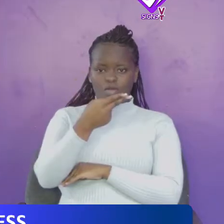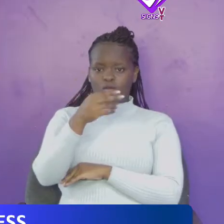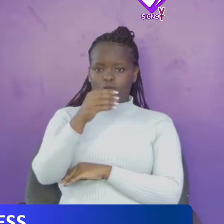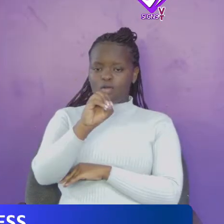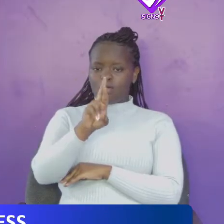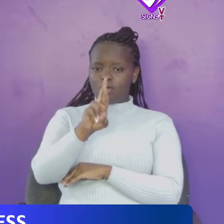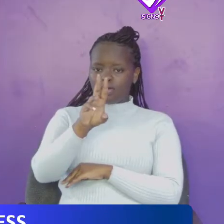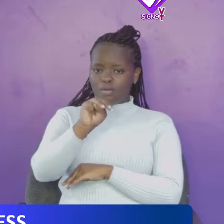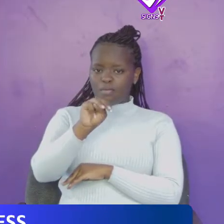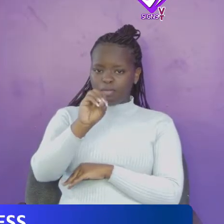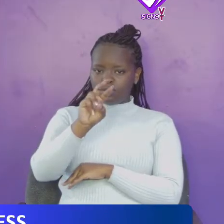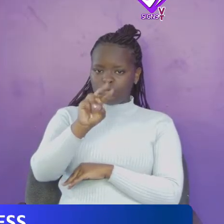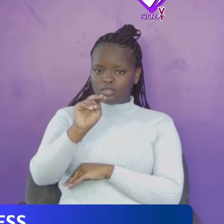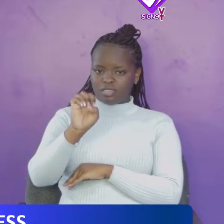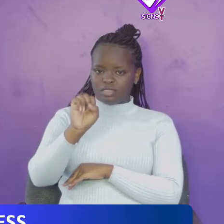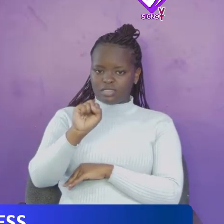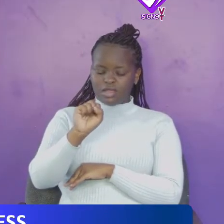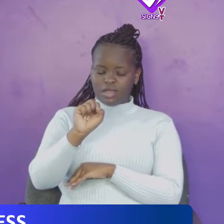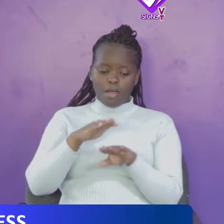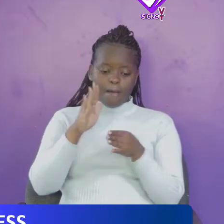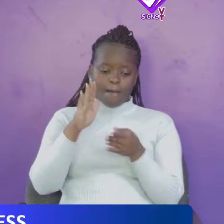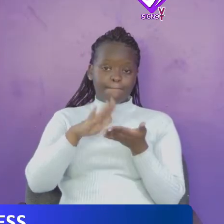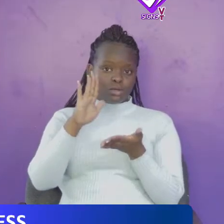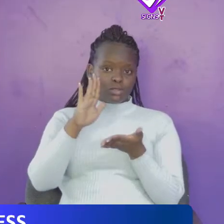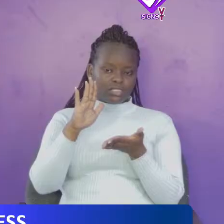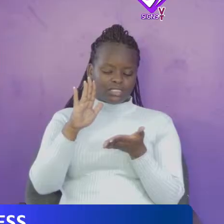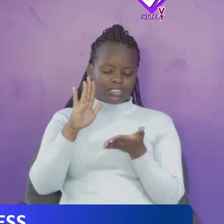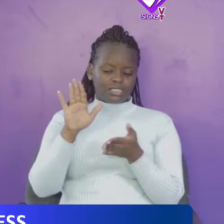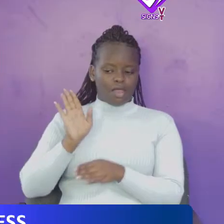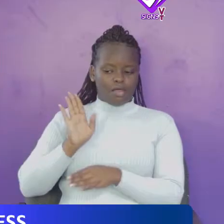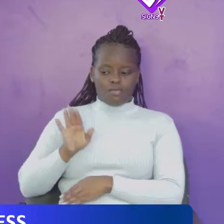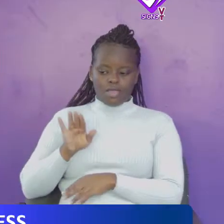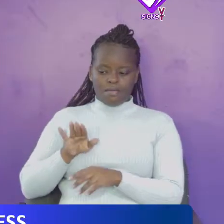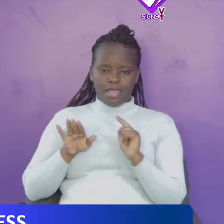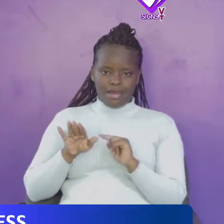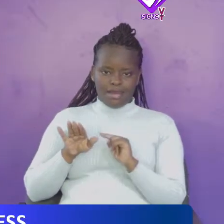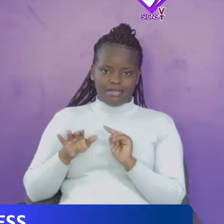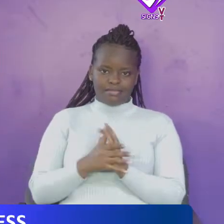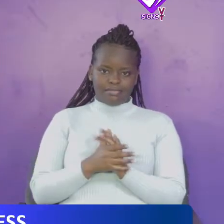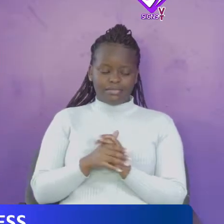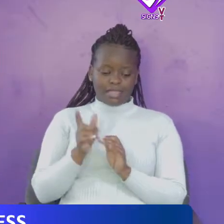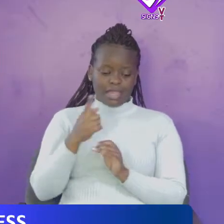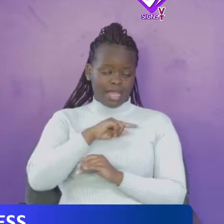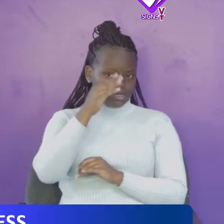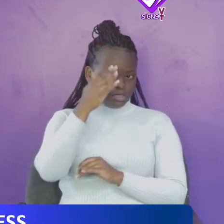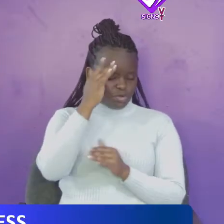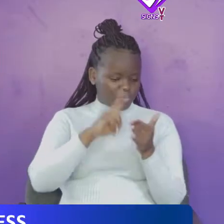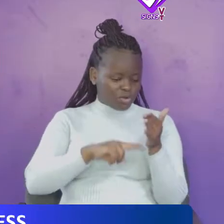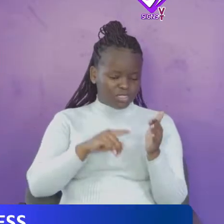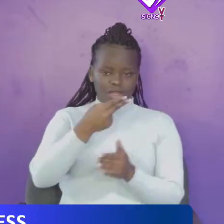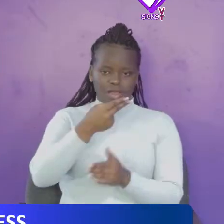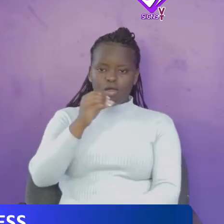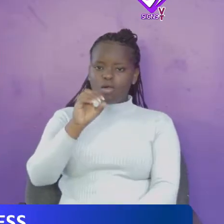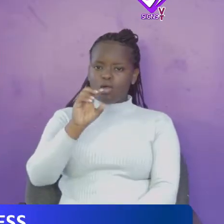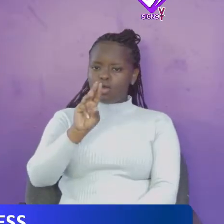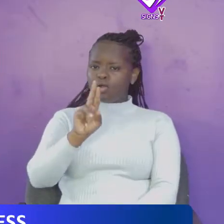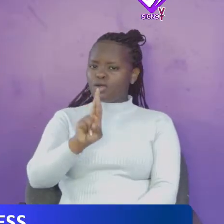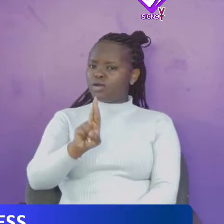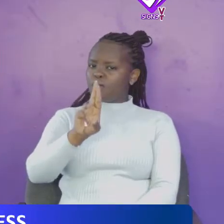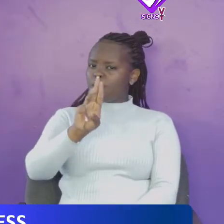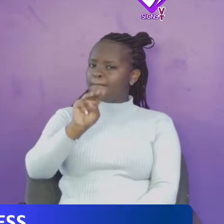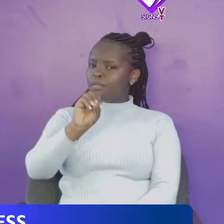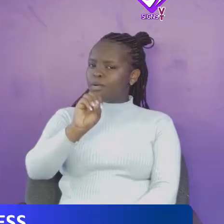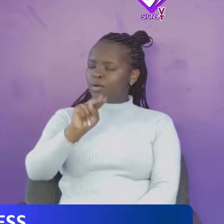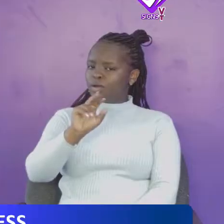most of our clients, a majority are women, and we have found out that hormonal imbalance may lead Also contributes to that.